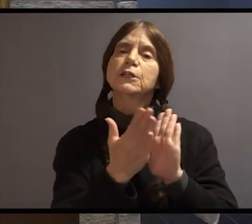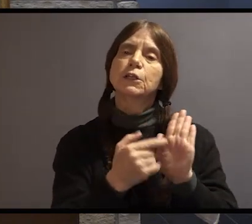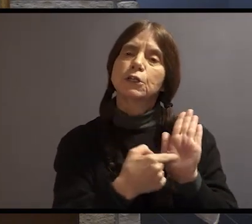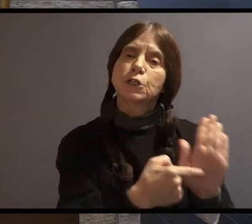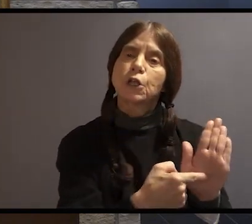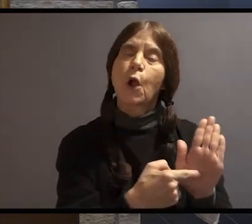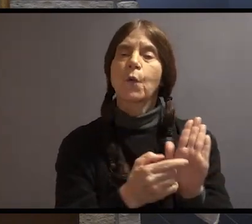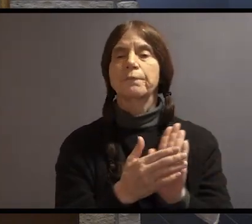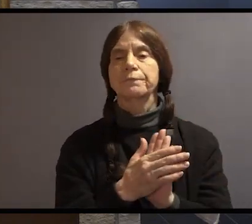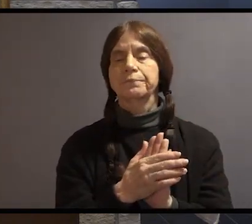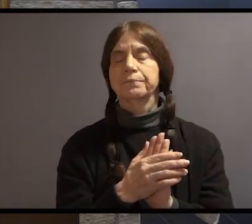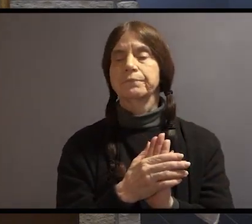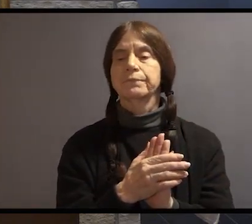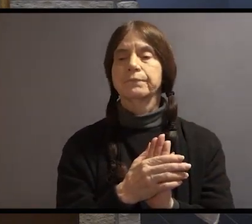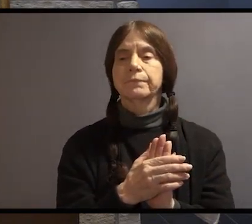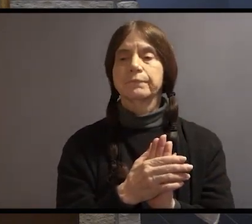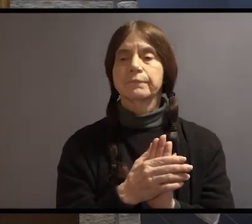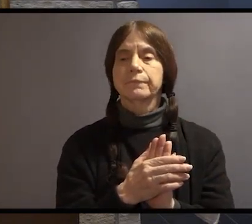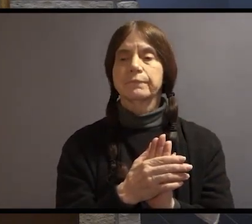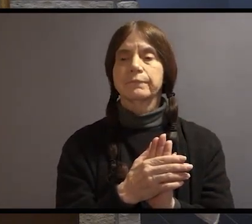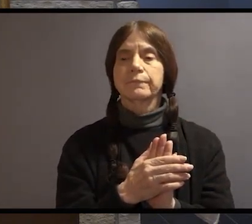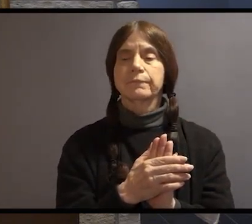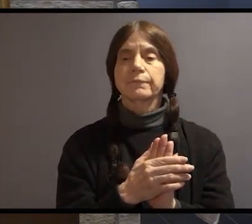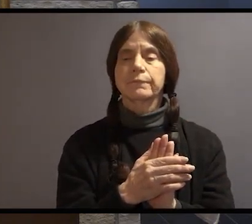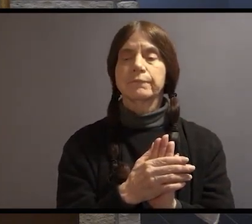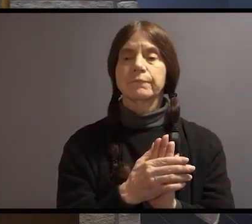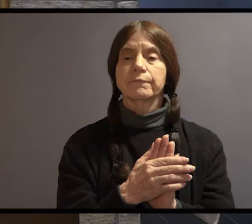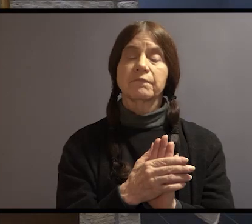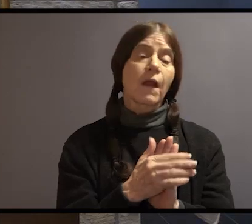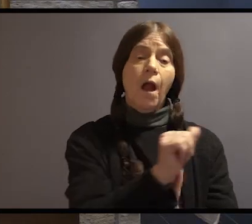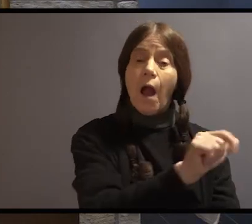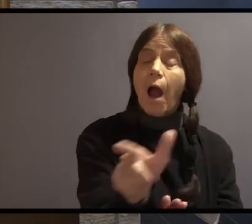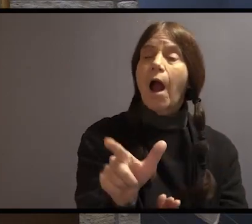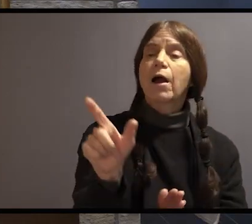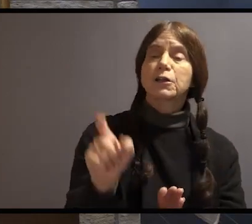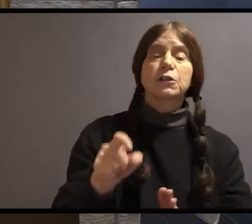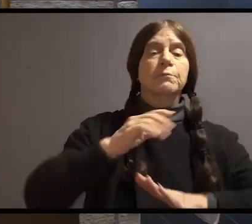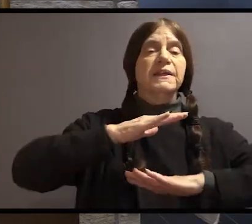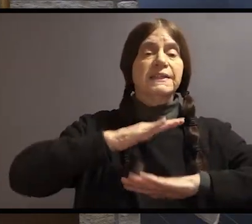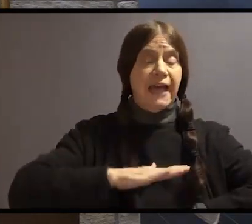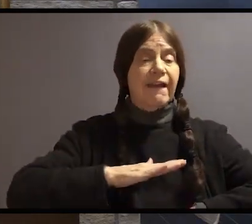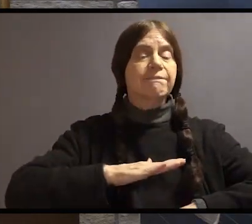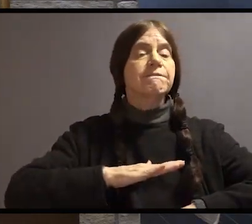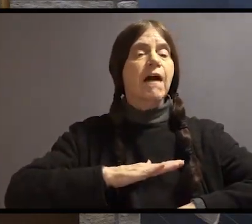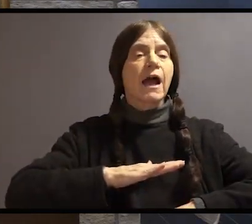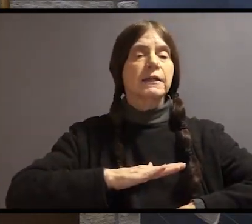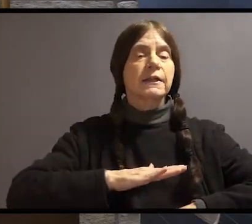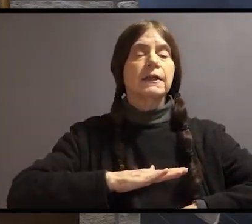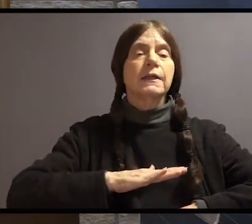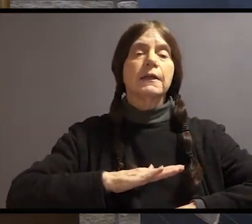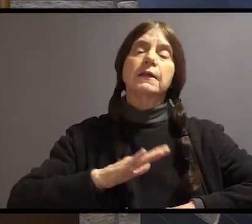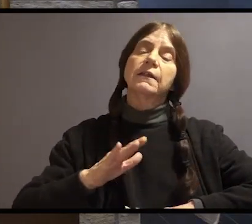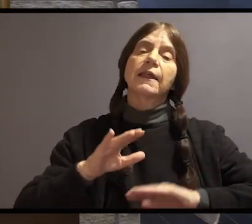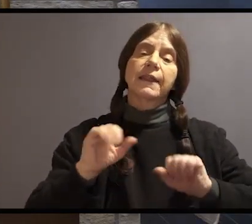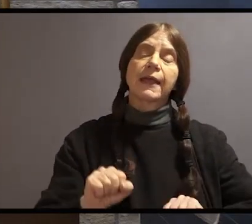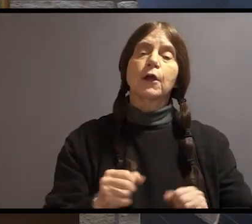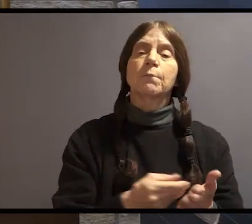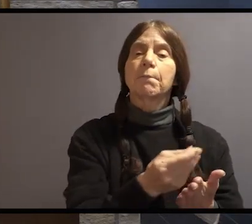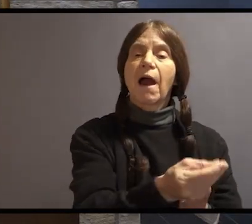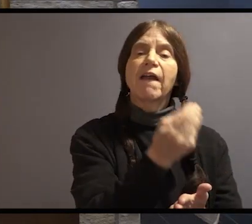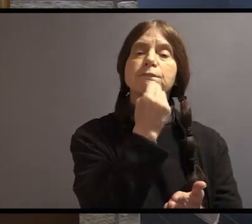And so all were happy and all should have been happy. They all could go home and put food on the